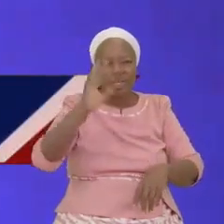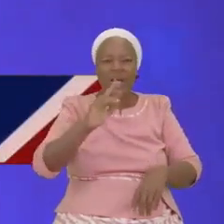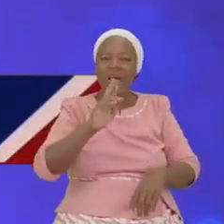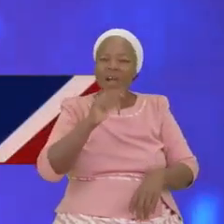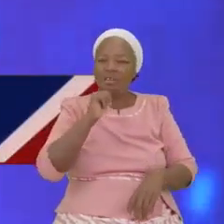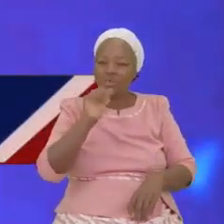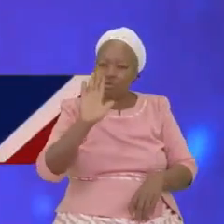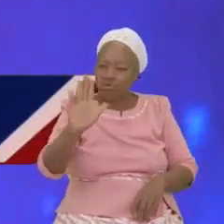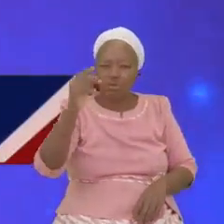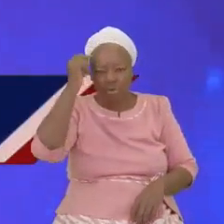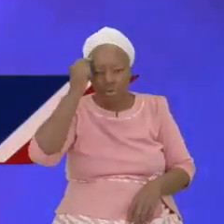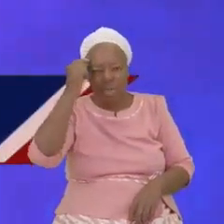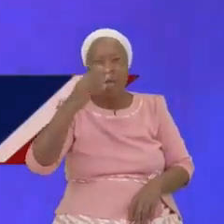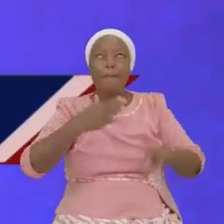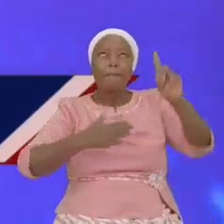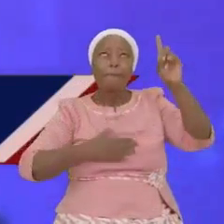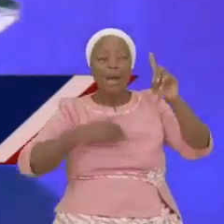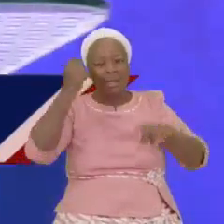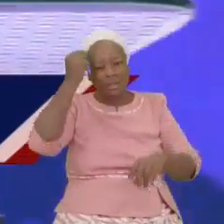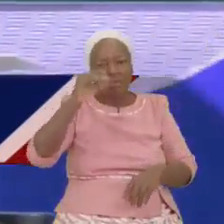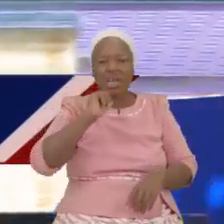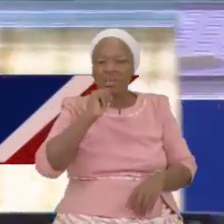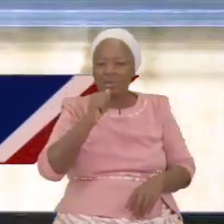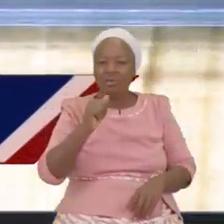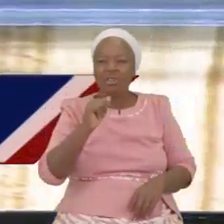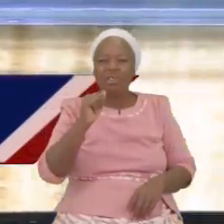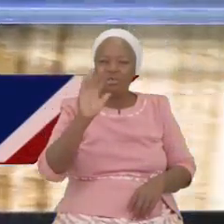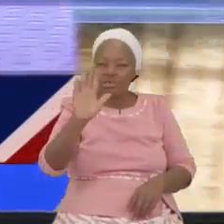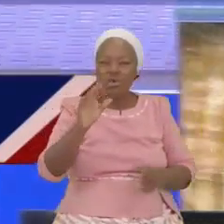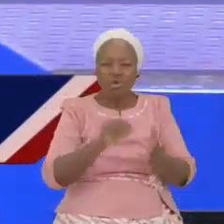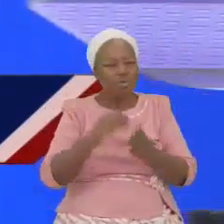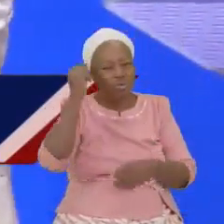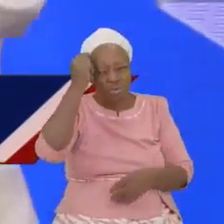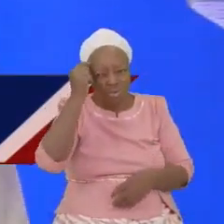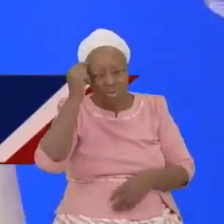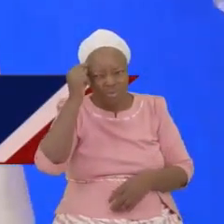your thoughts. My thoughts are not your thoughts. The